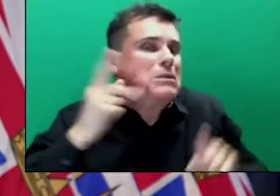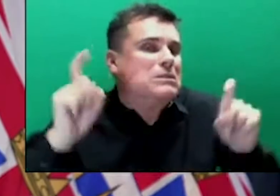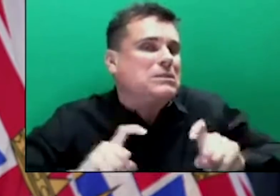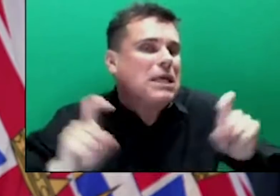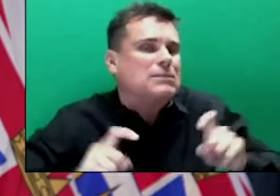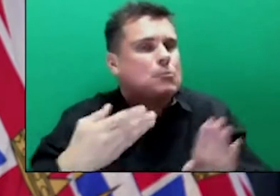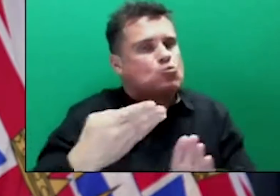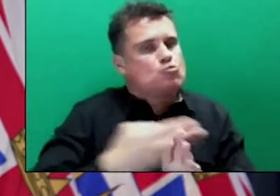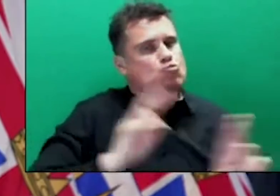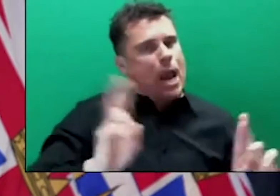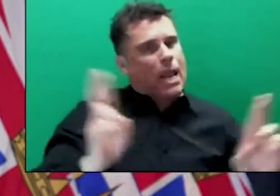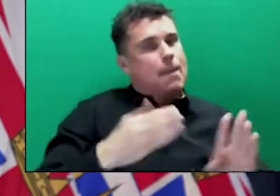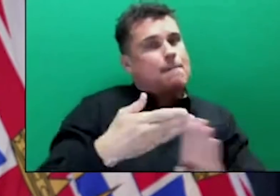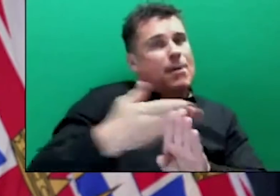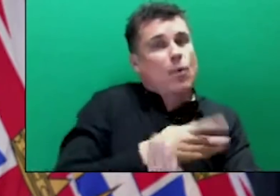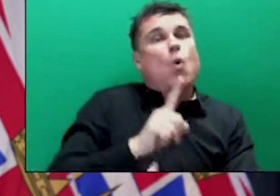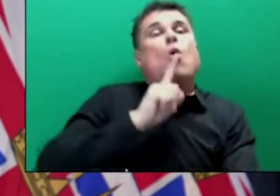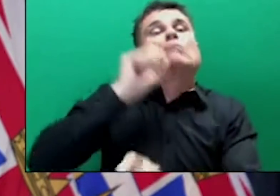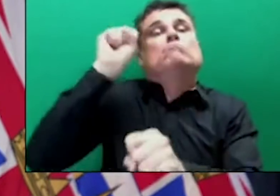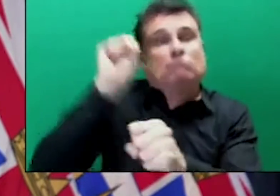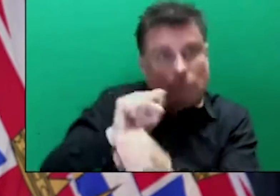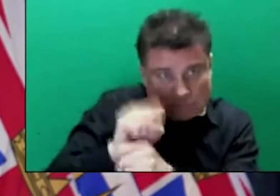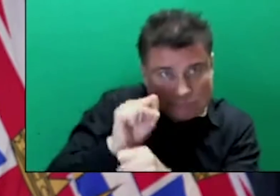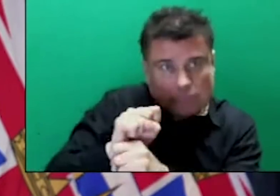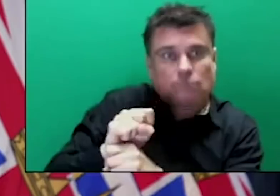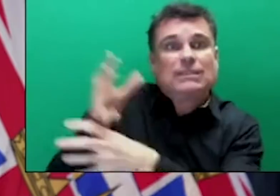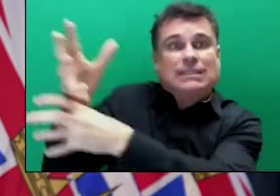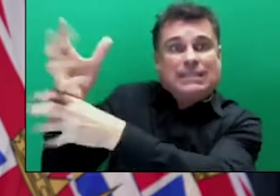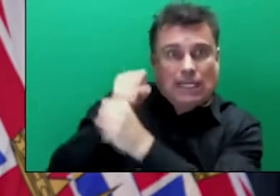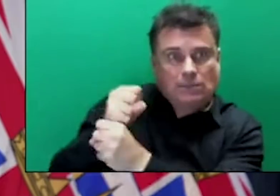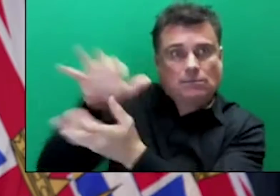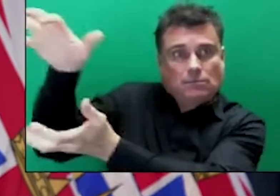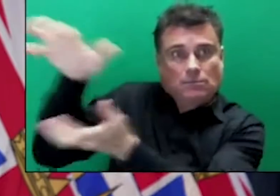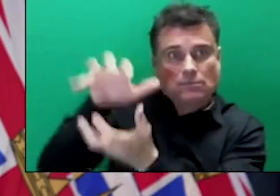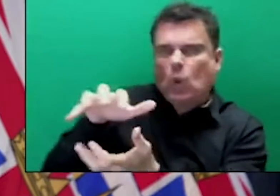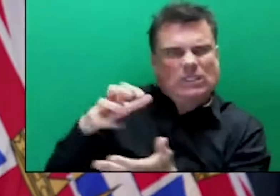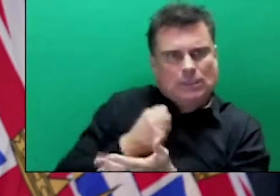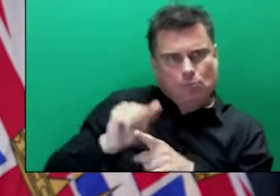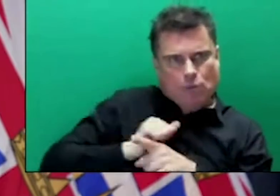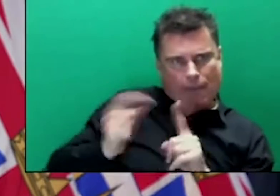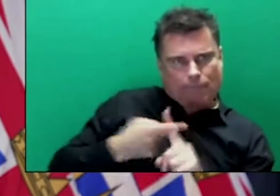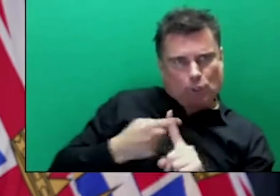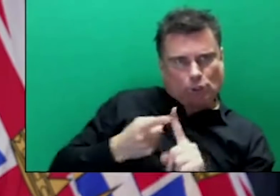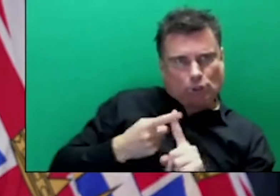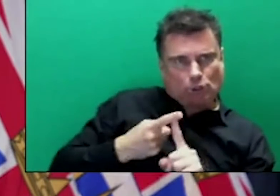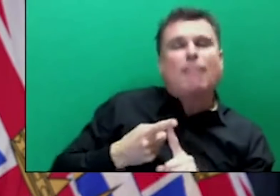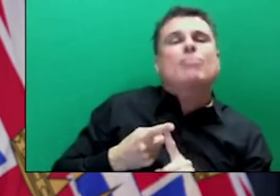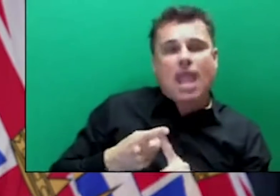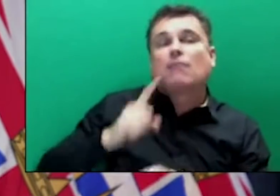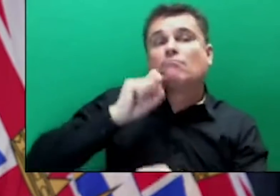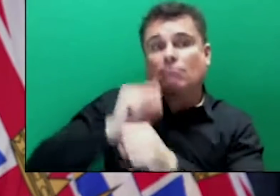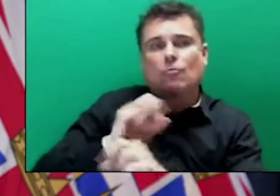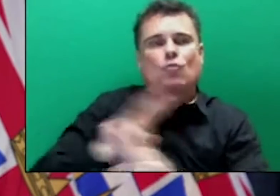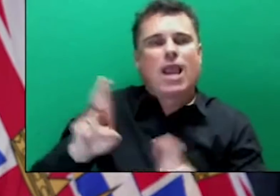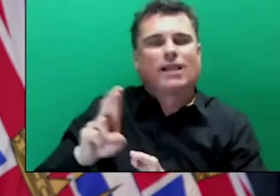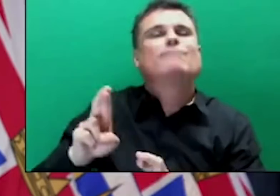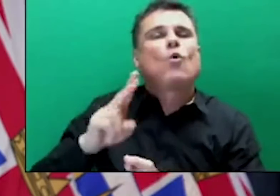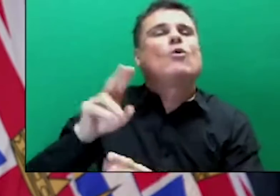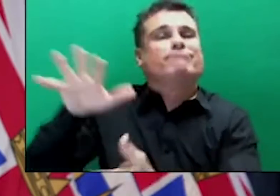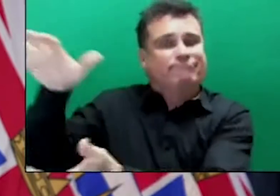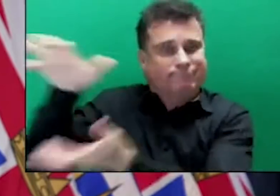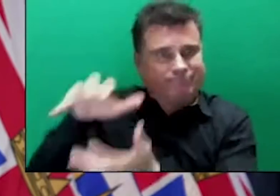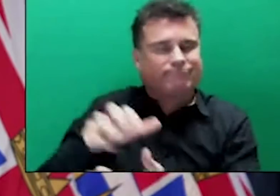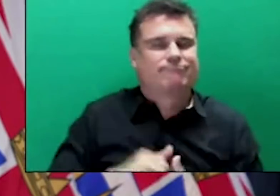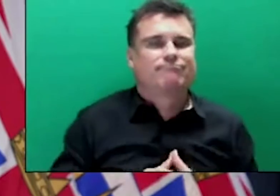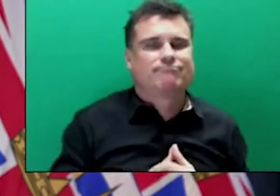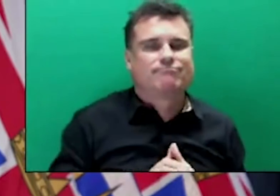hopefully come out with what we call a notice of compliance in Canada, which is a license for the vaccine to be used, and we'll be